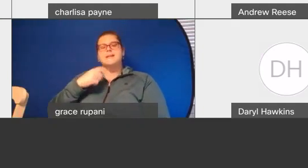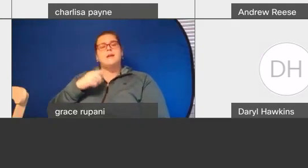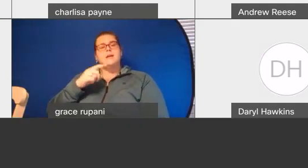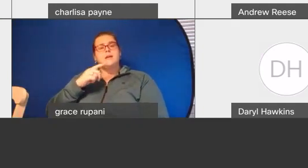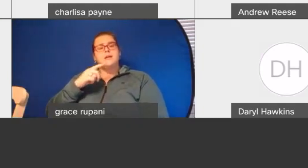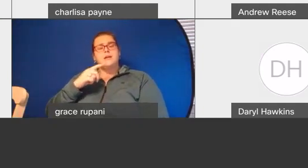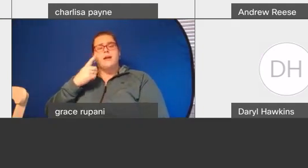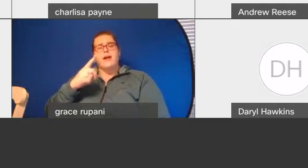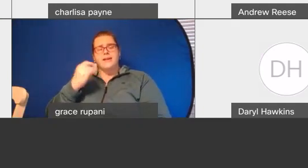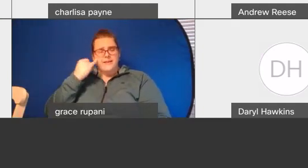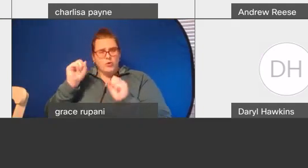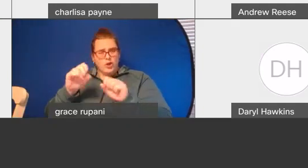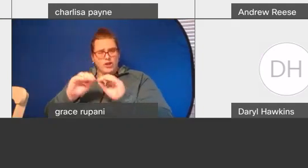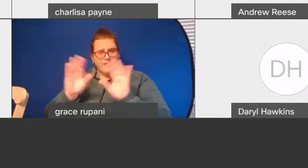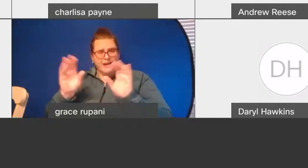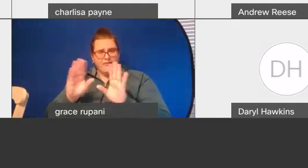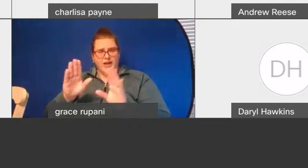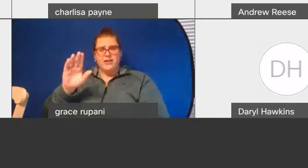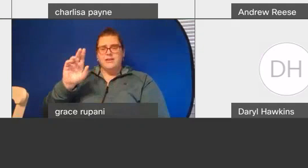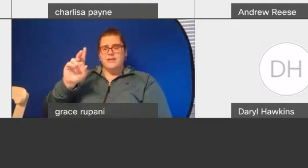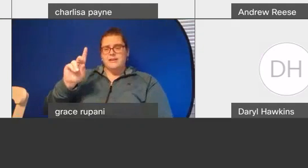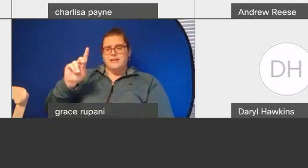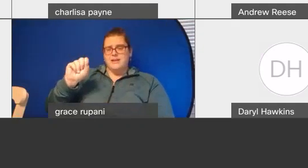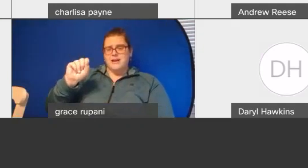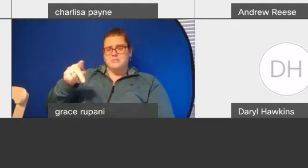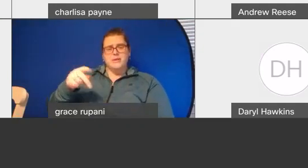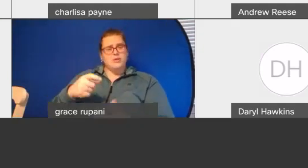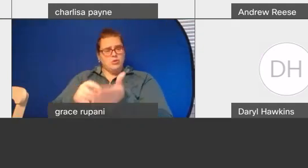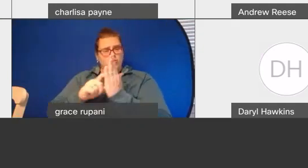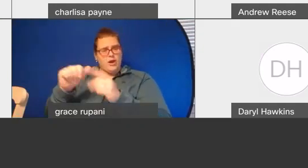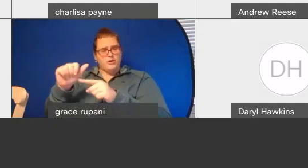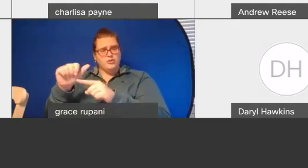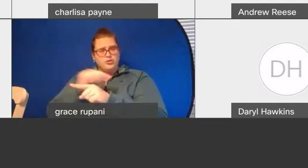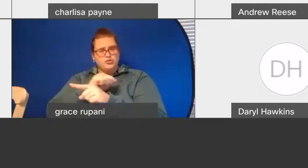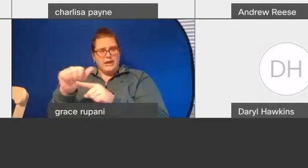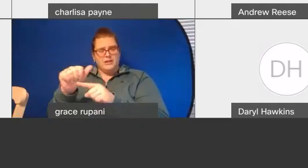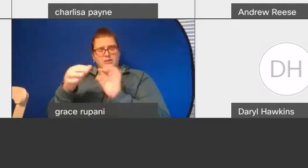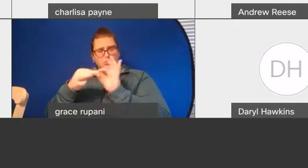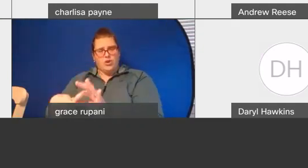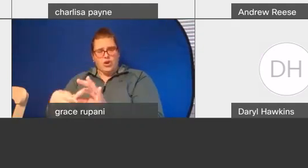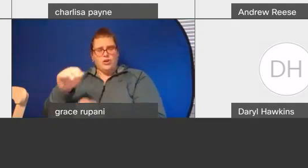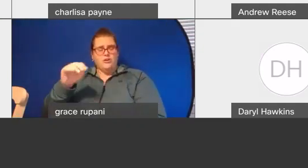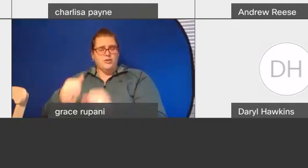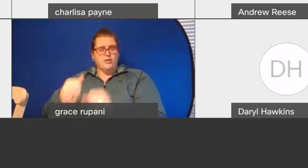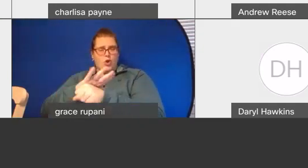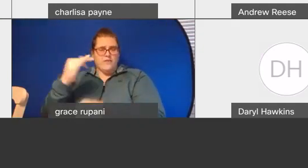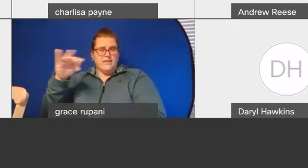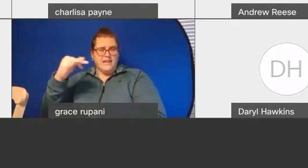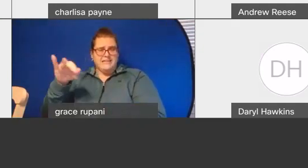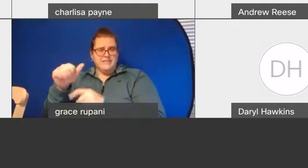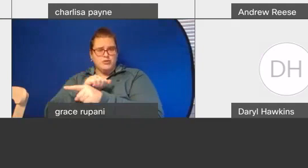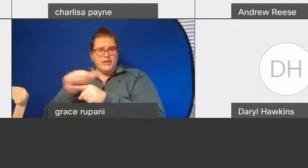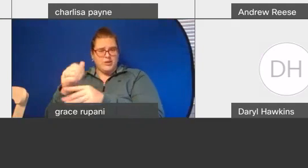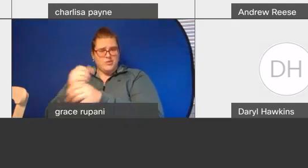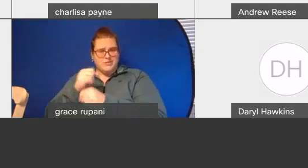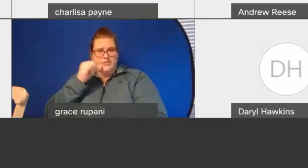if we are required to train DSPs bi-weekly on the COVID-19 training you provided yesterday. We received an email on this